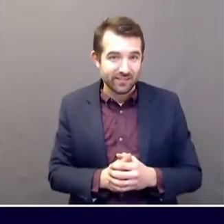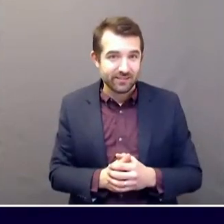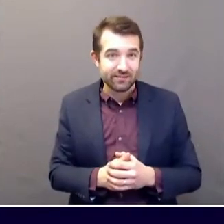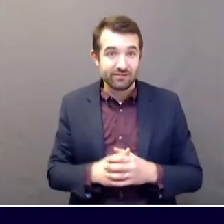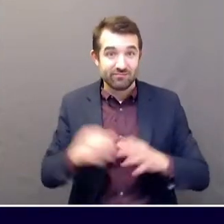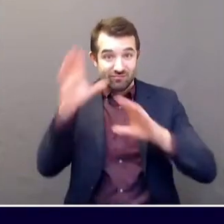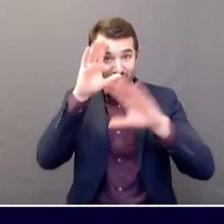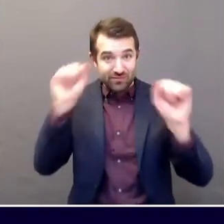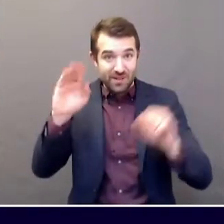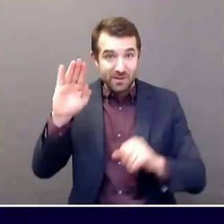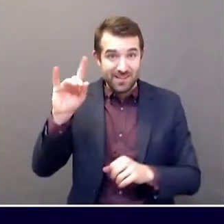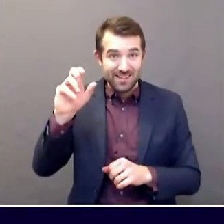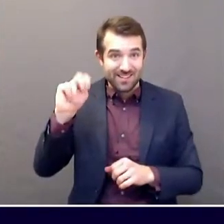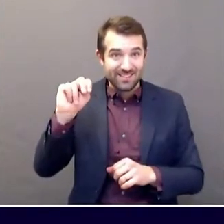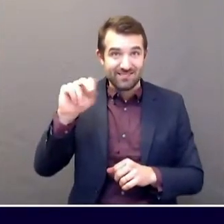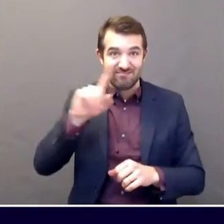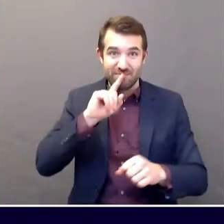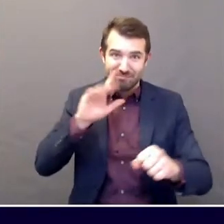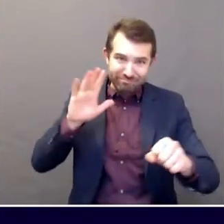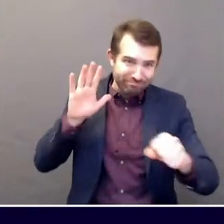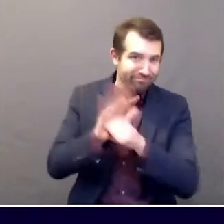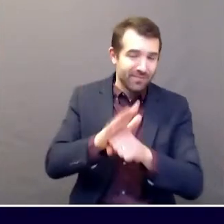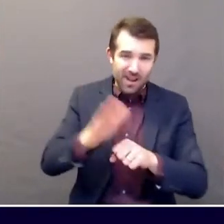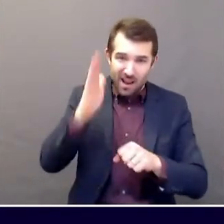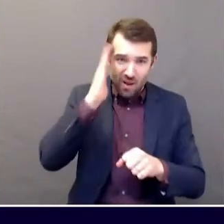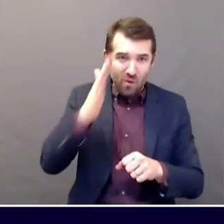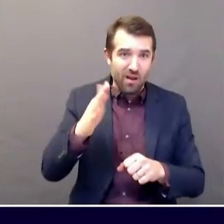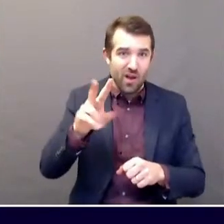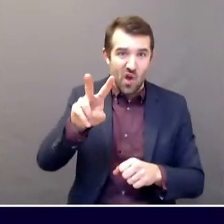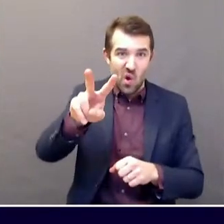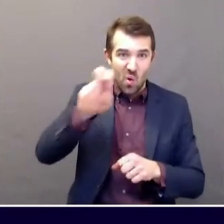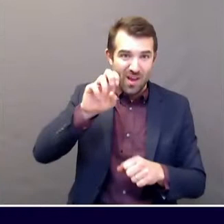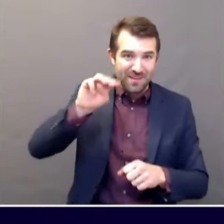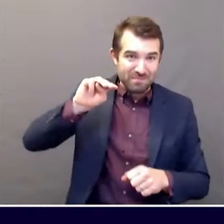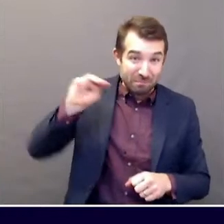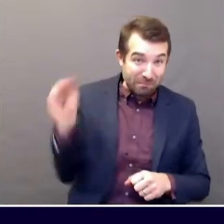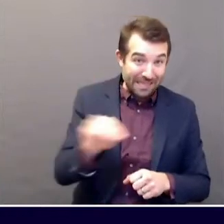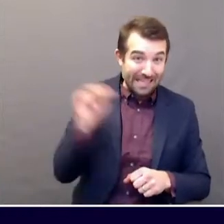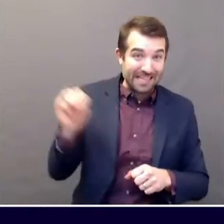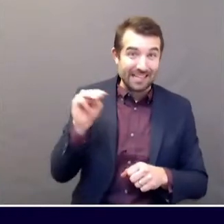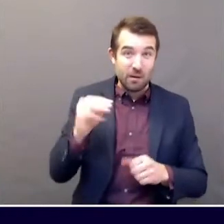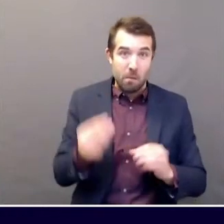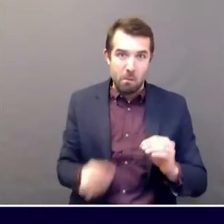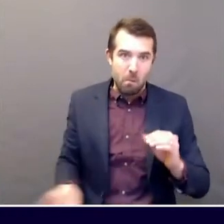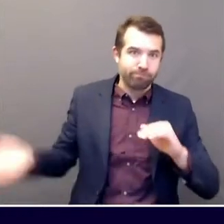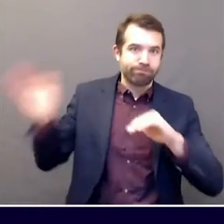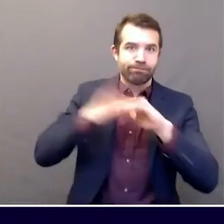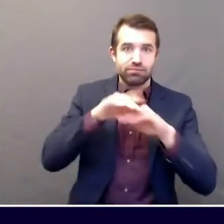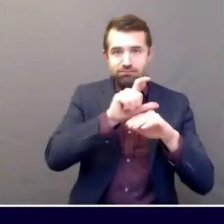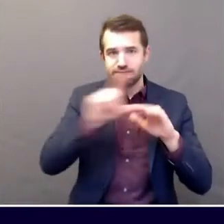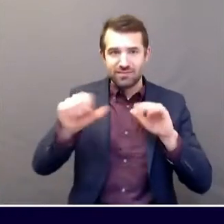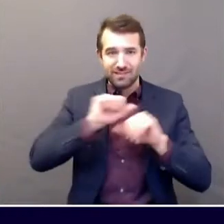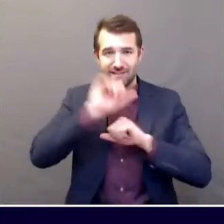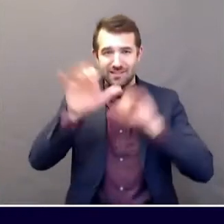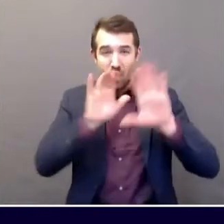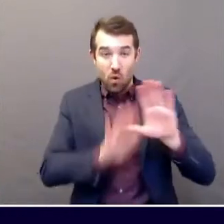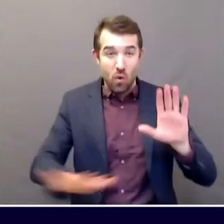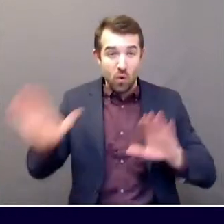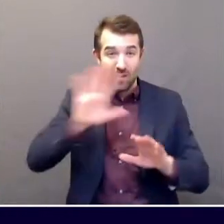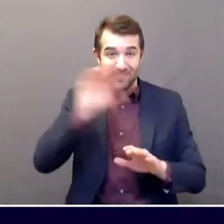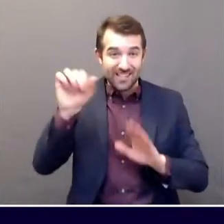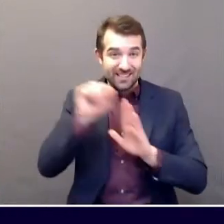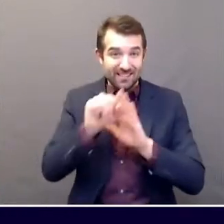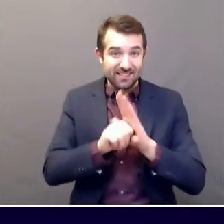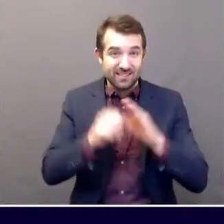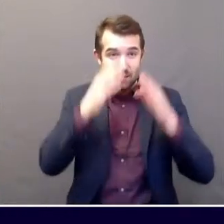he's going to put out another 200 million doses in the next few weeks or months. That's optimistic, and we